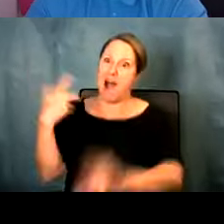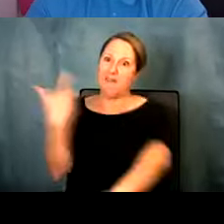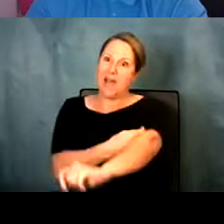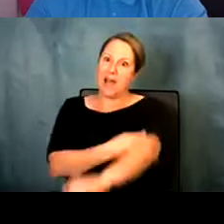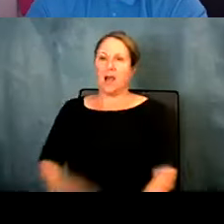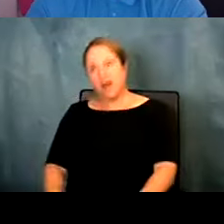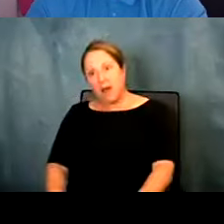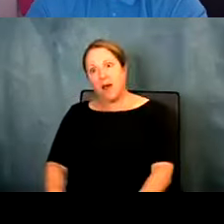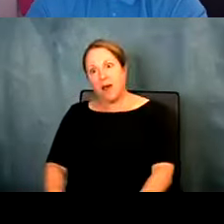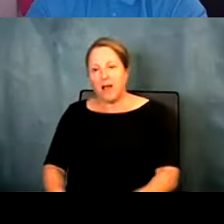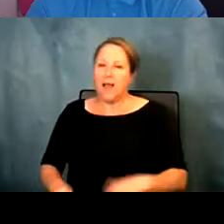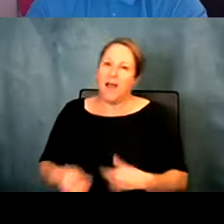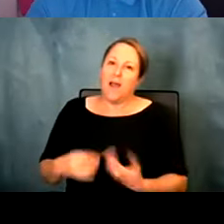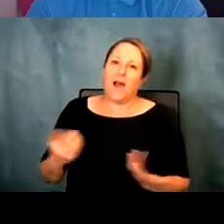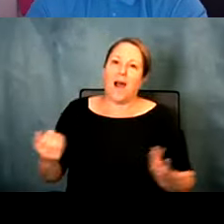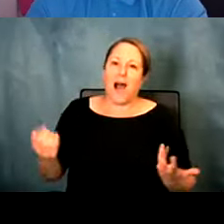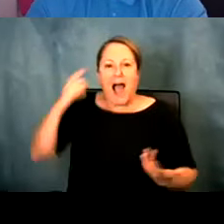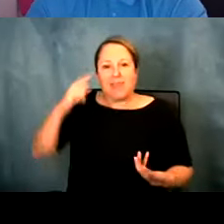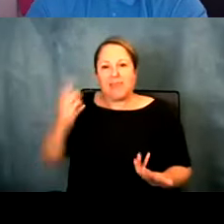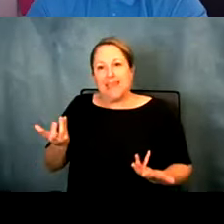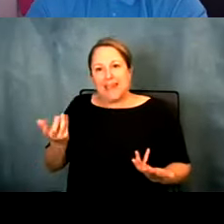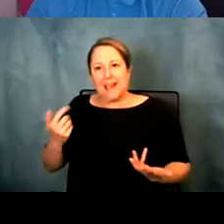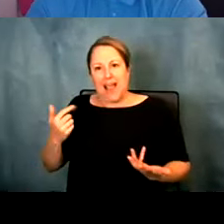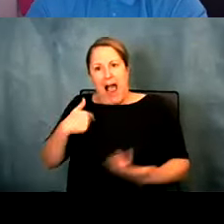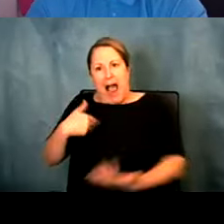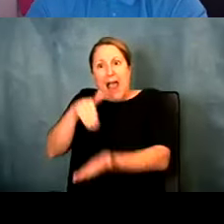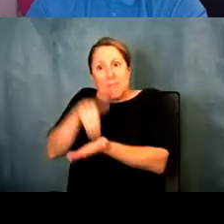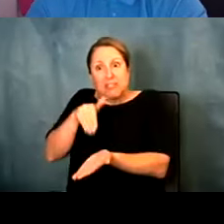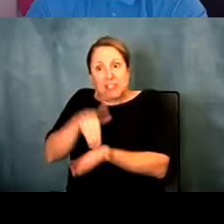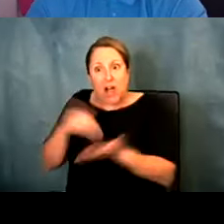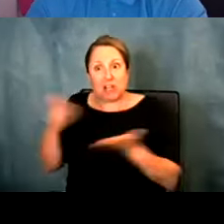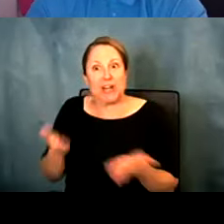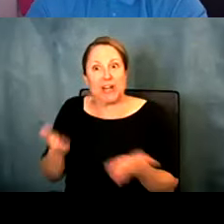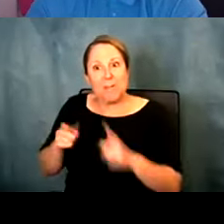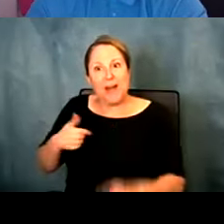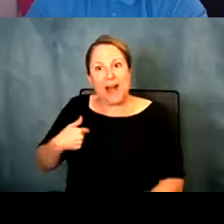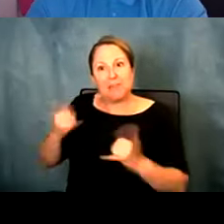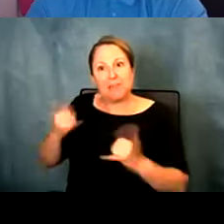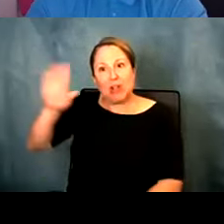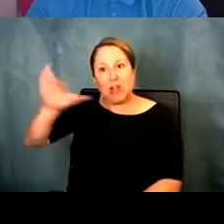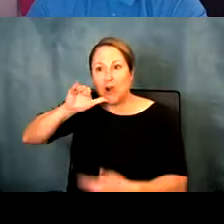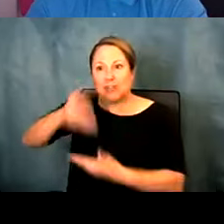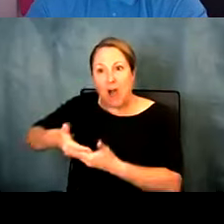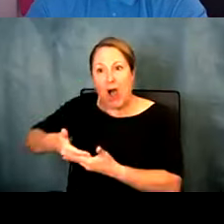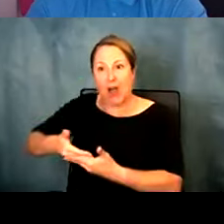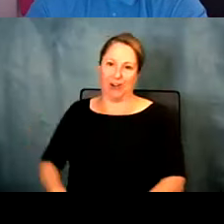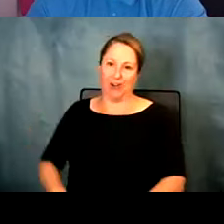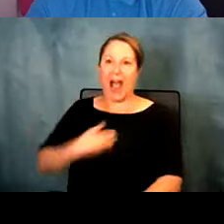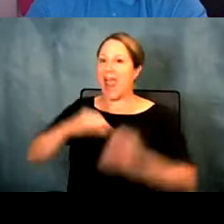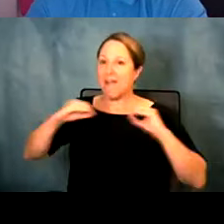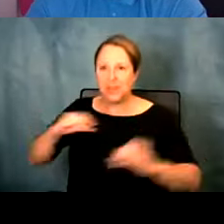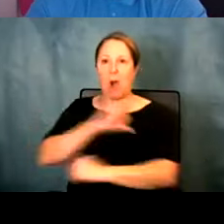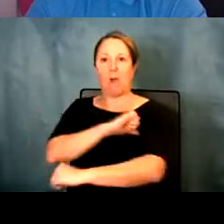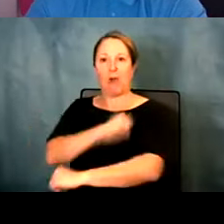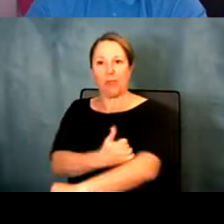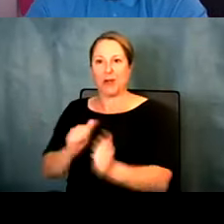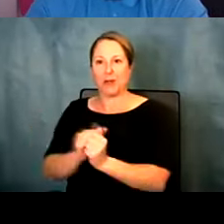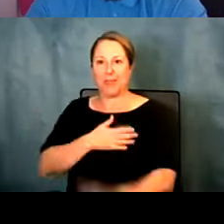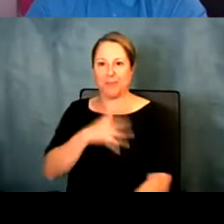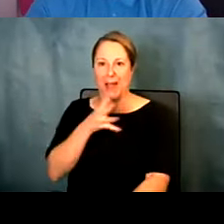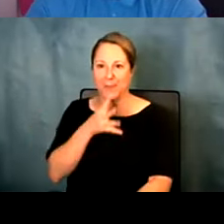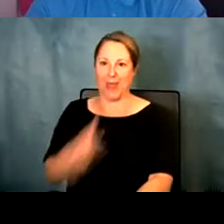think, I'm a doctor here, but I'm still her child. Let me tell you guys, I have no authority whatsoever when